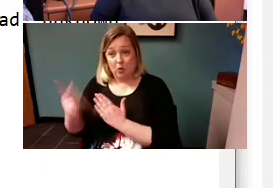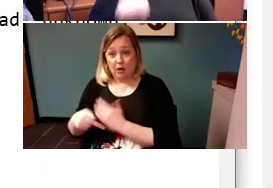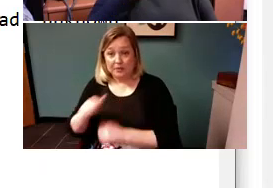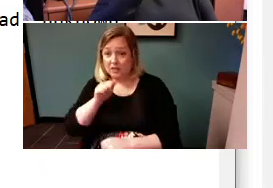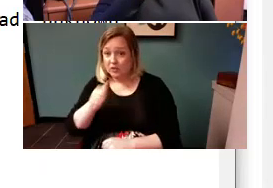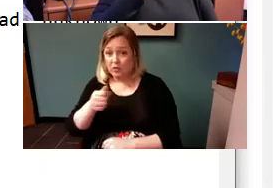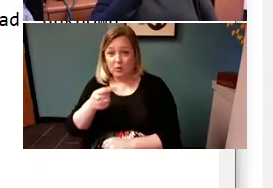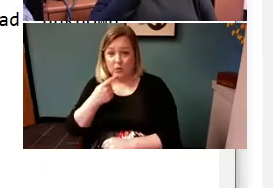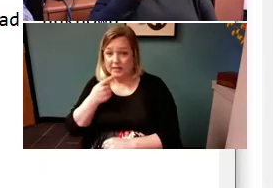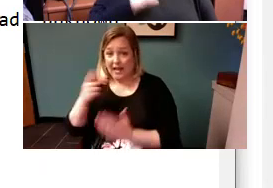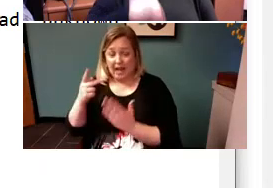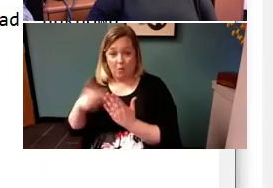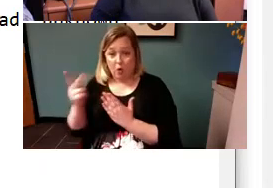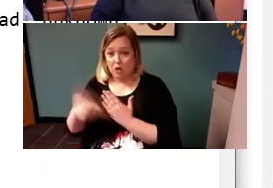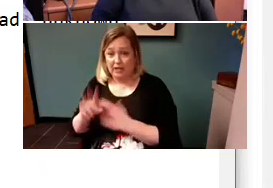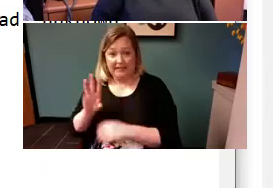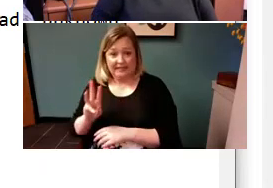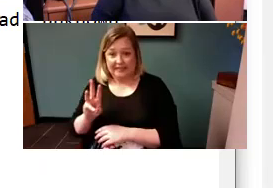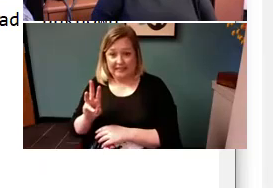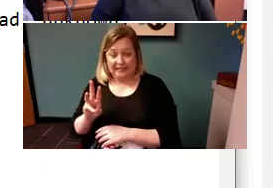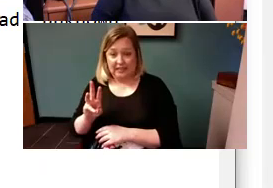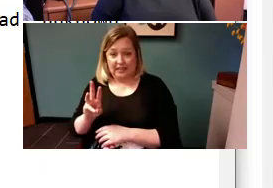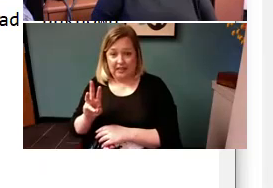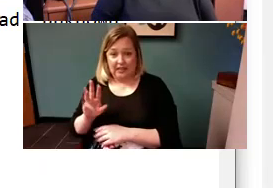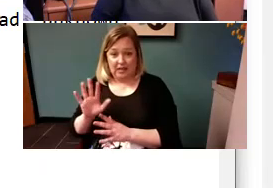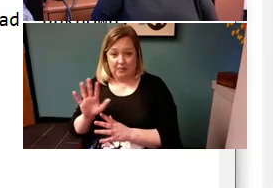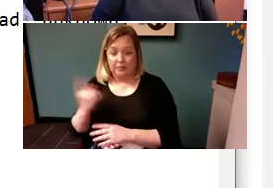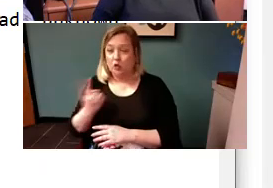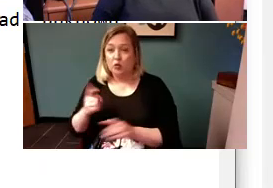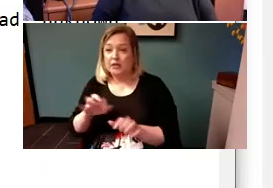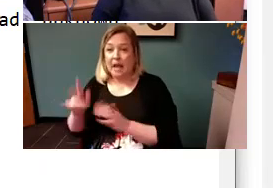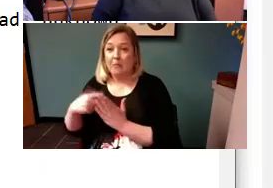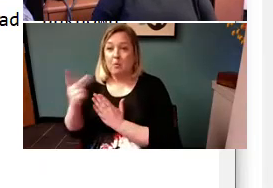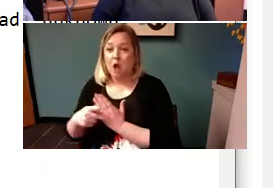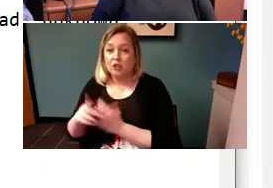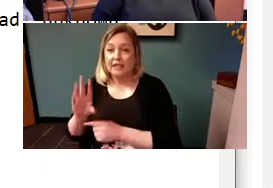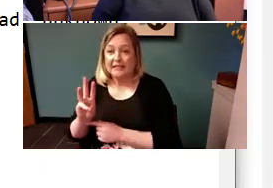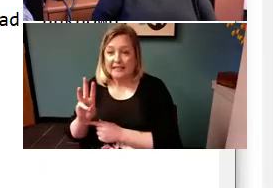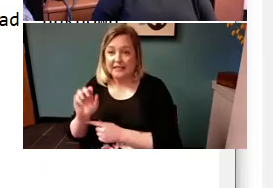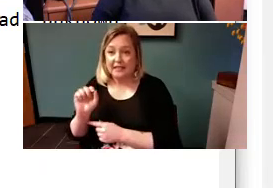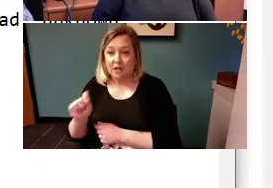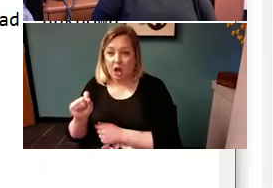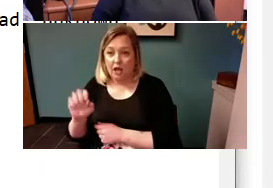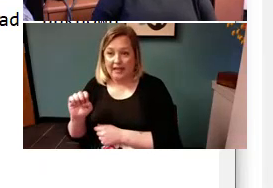project6.exe. We just type in project6.exe. Do you see that difference there, Parvez?